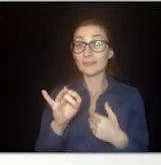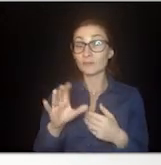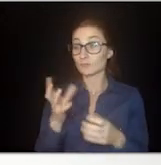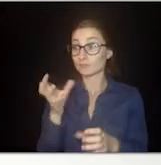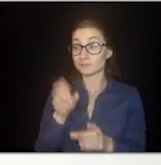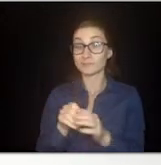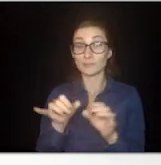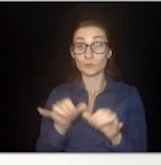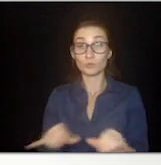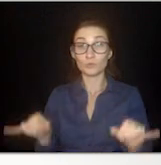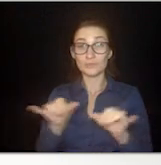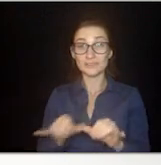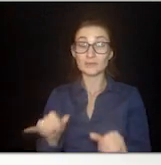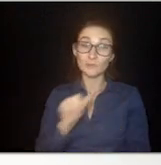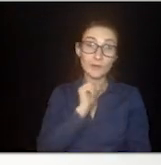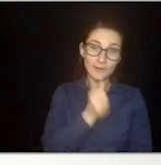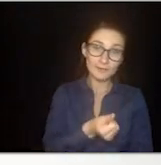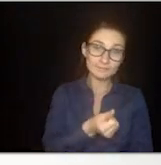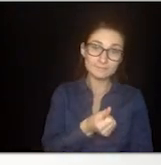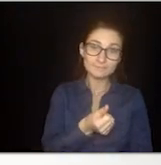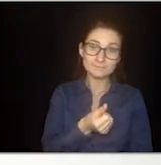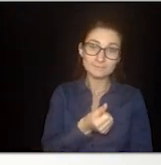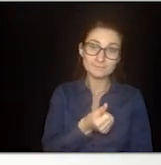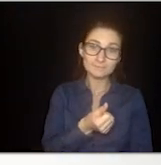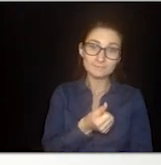whether we do these routines or not.